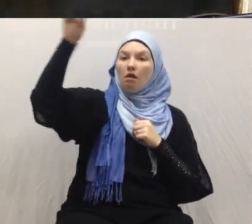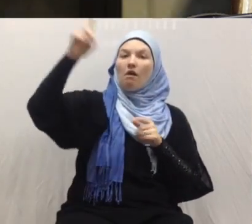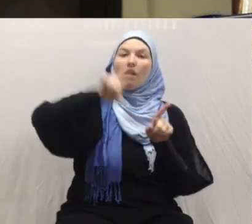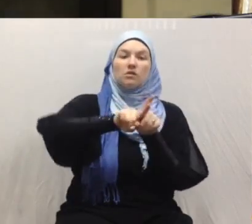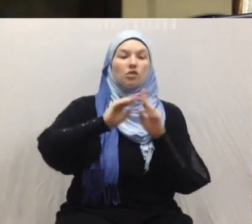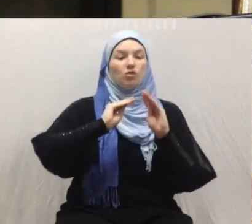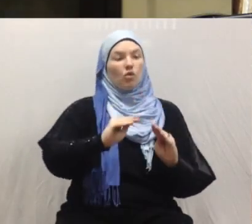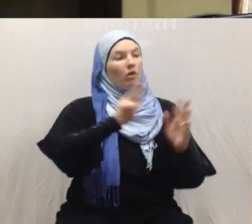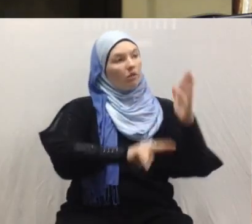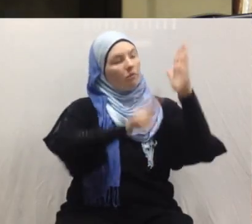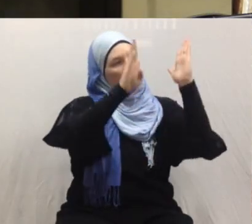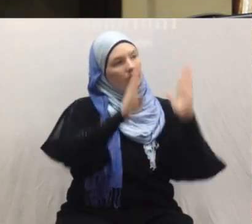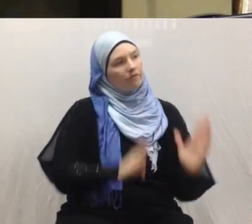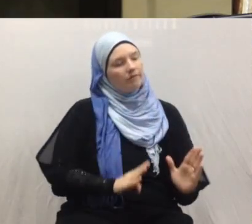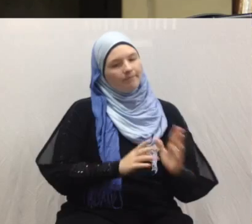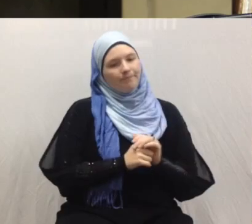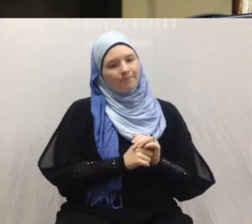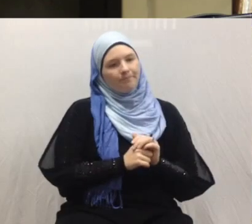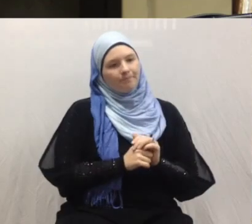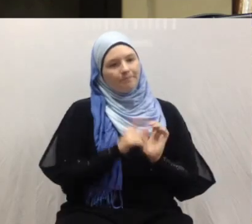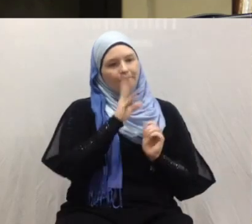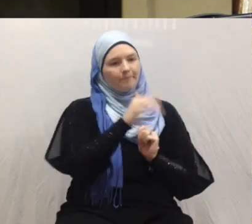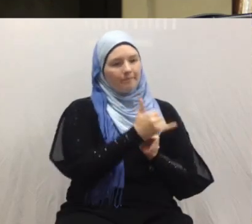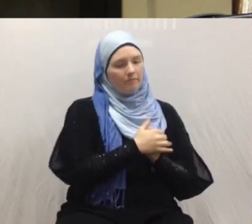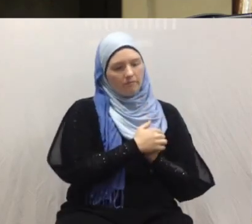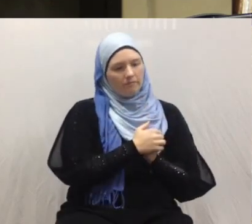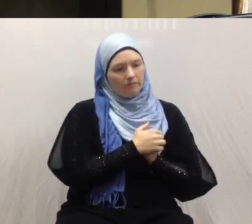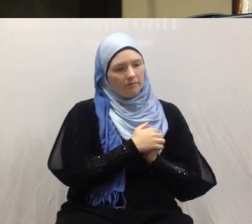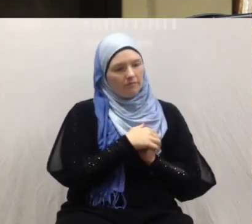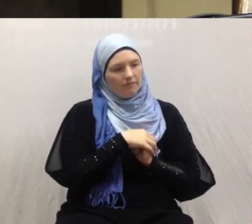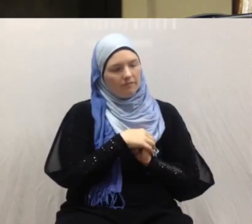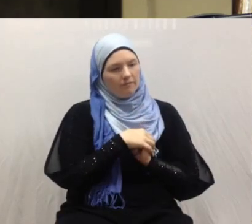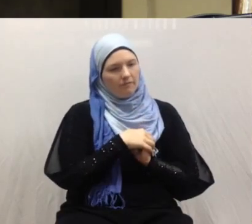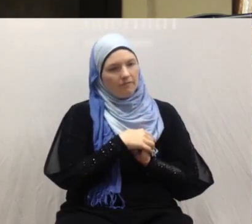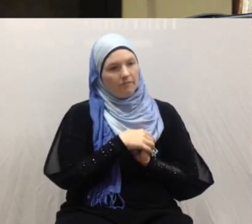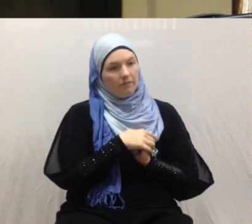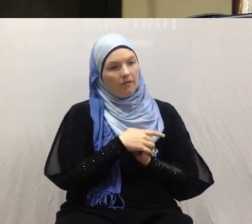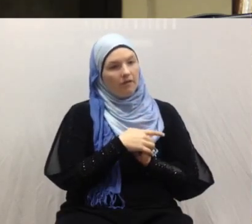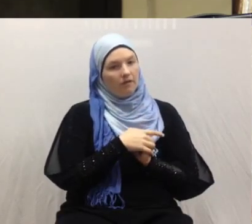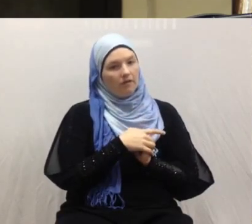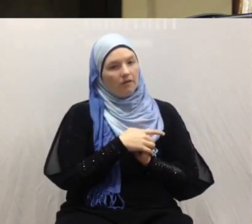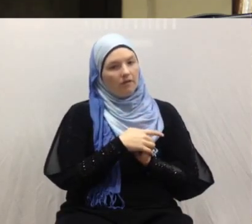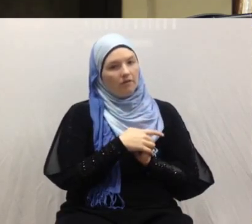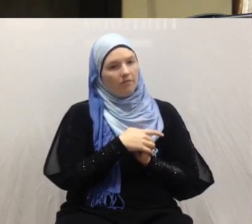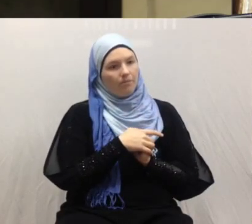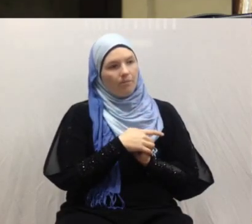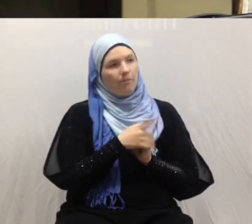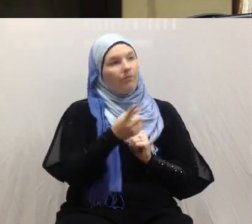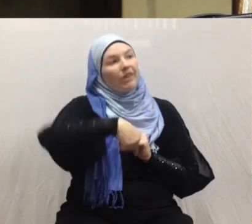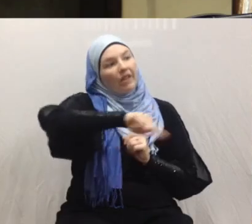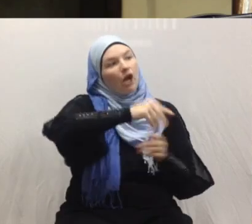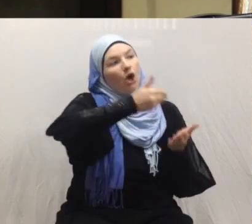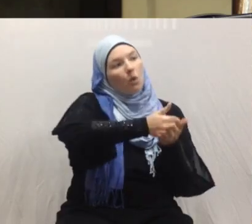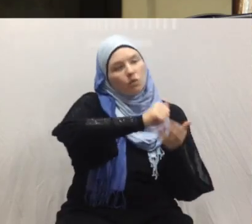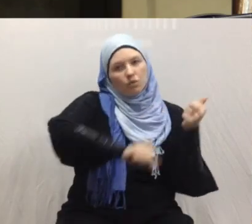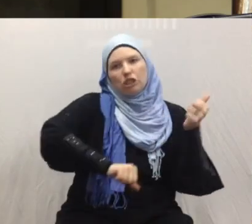the Prophet, al-mu'minuna wal-mu'minat, ba'duhum awliya'u ba'd, they are closer to each other than all